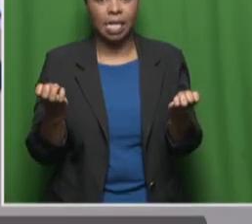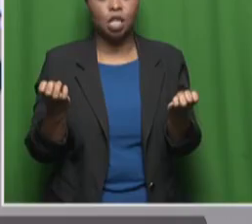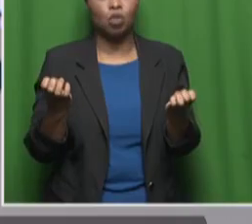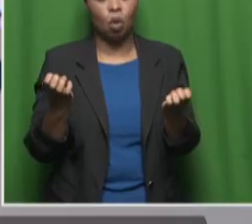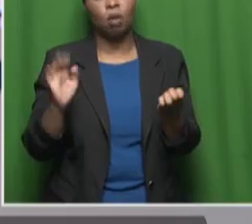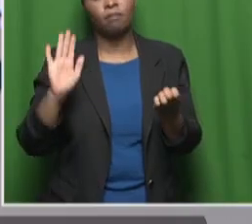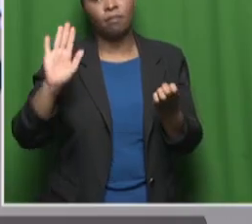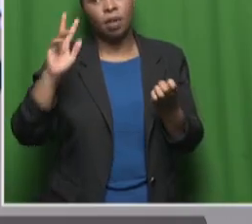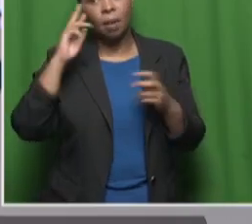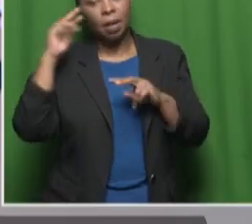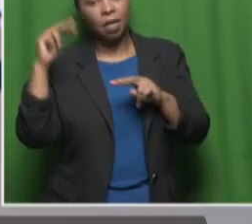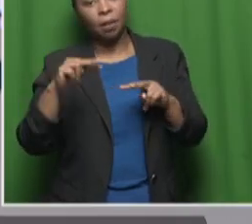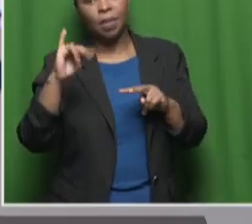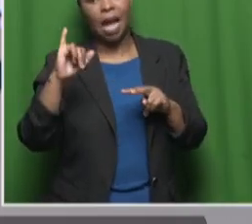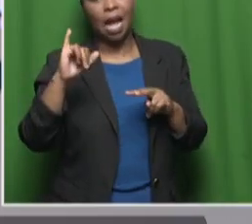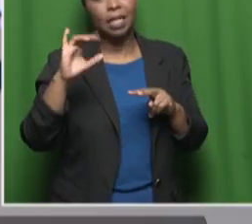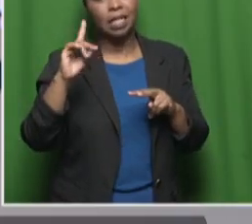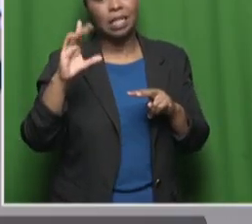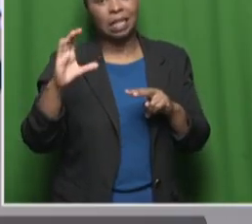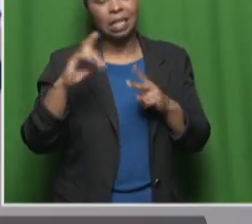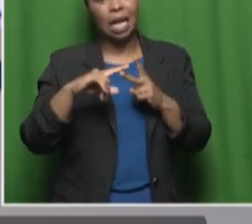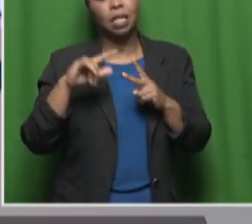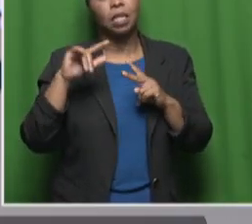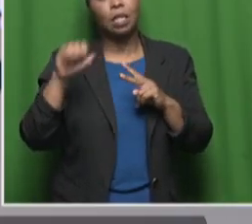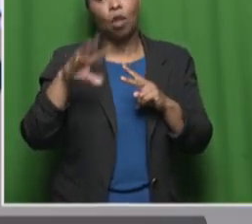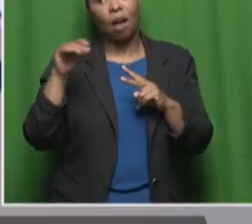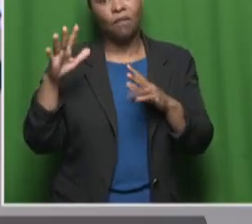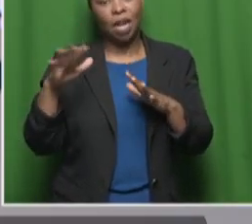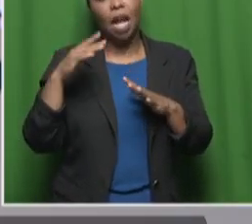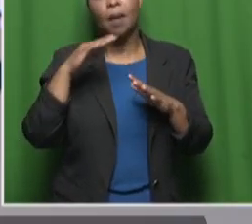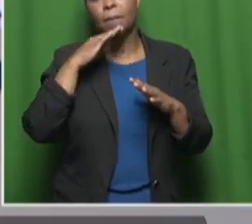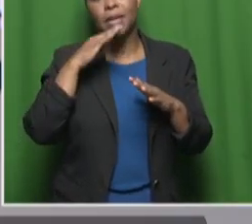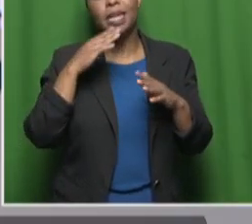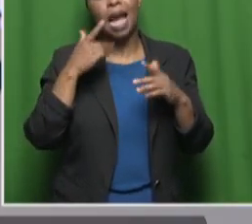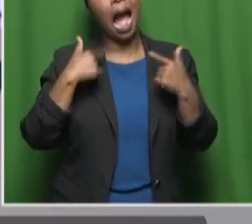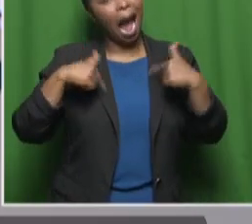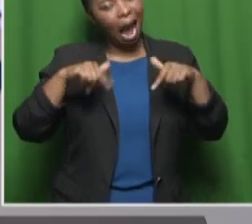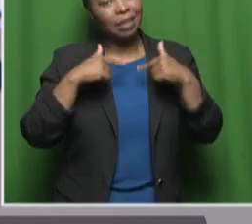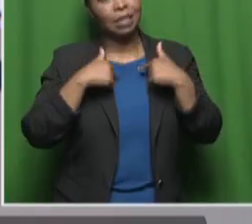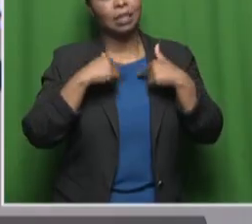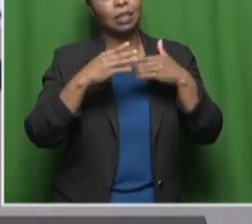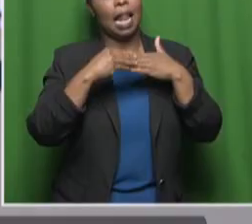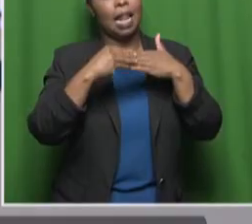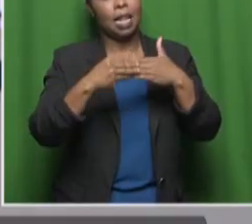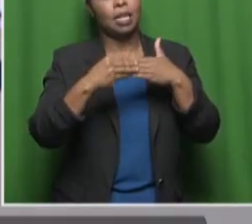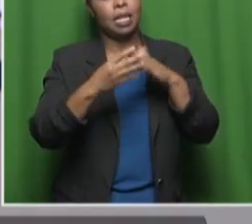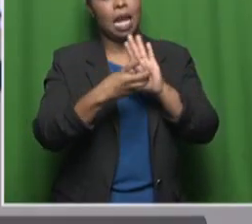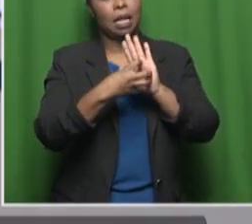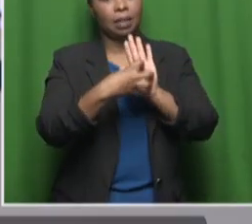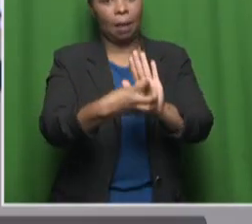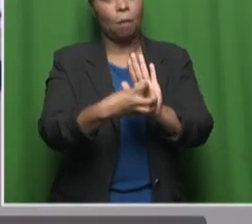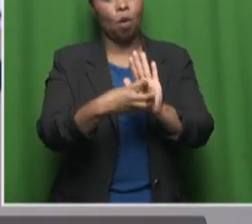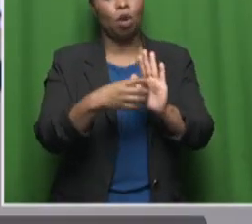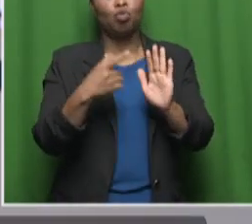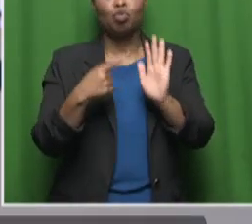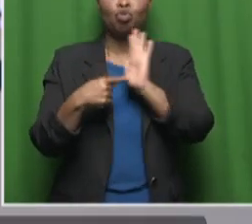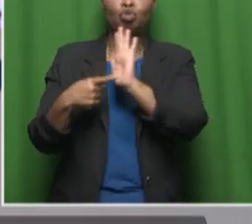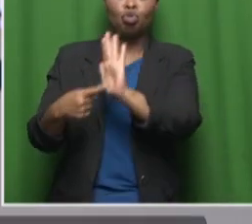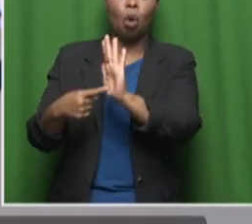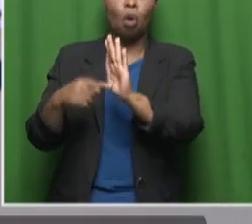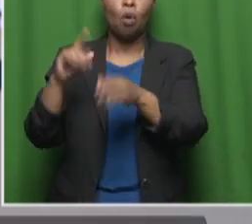IDC and Business and Arts South Africa's perspective, it's about us leading by example, showing that investing in the arts is a